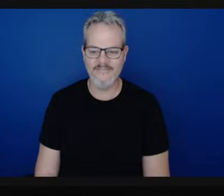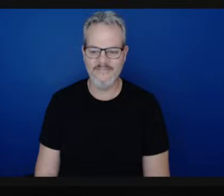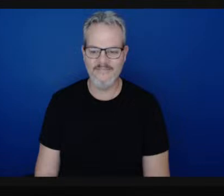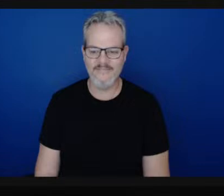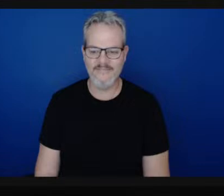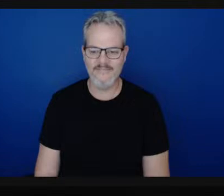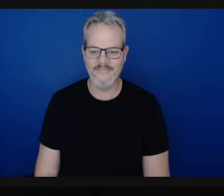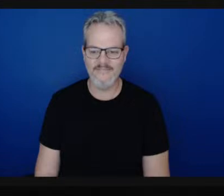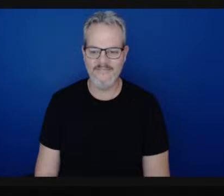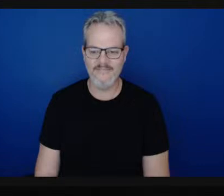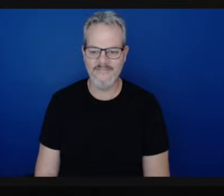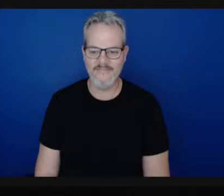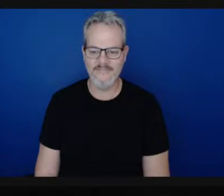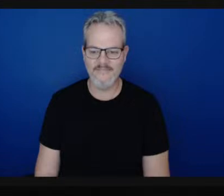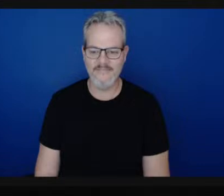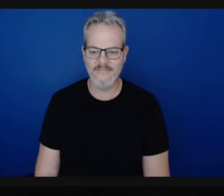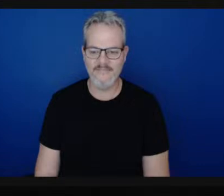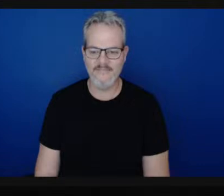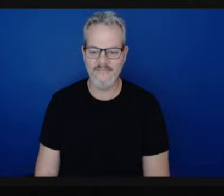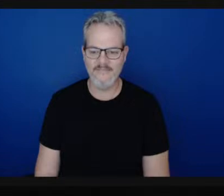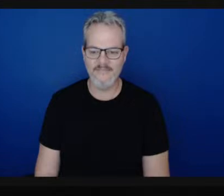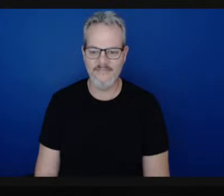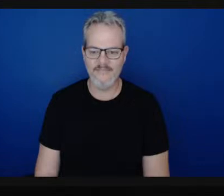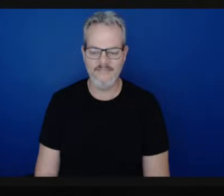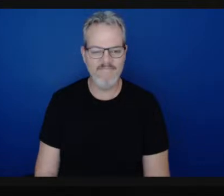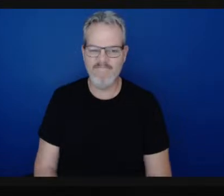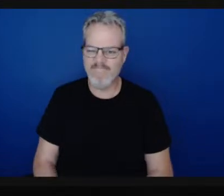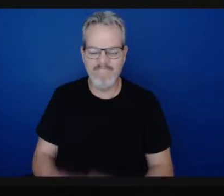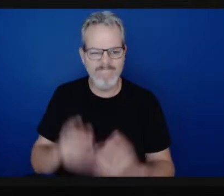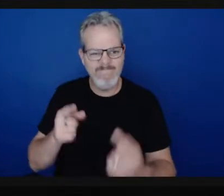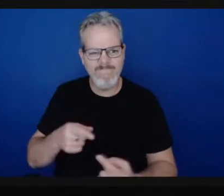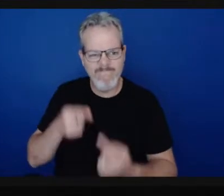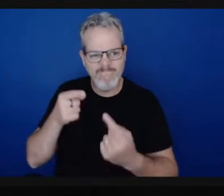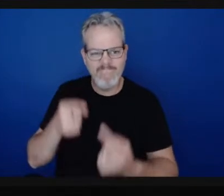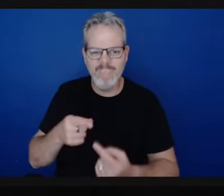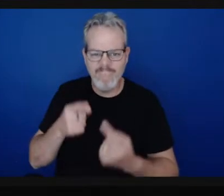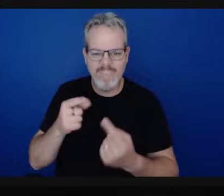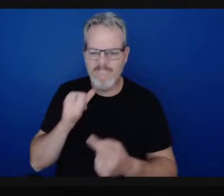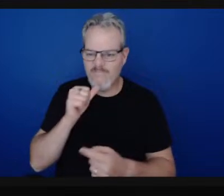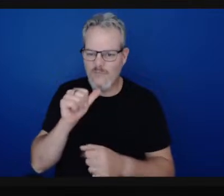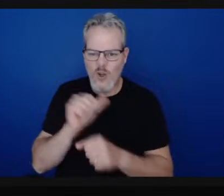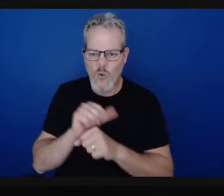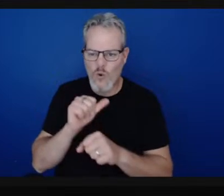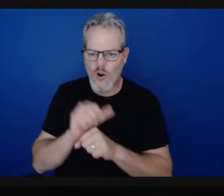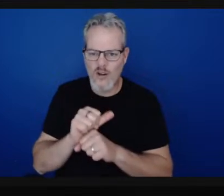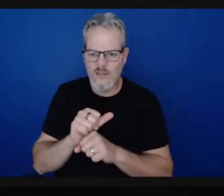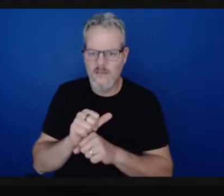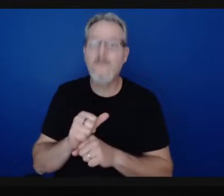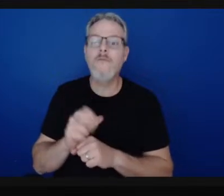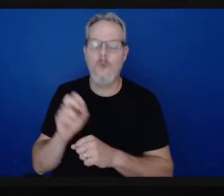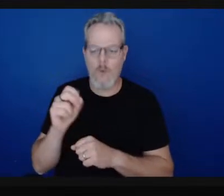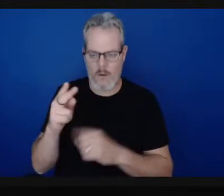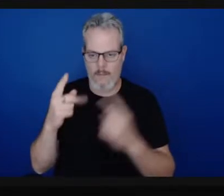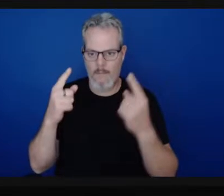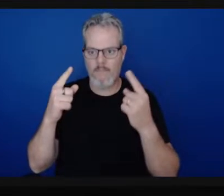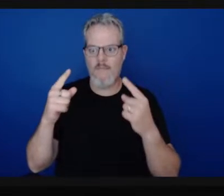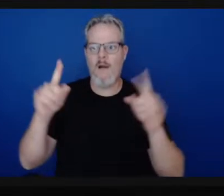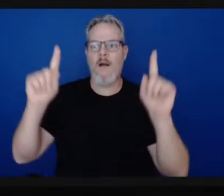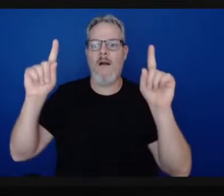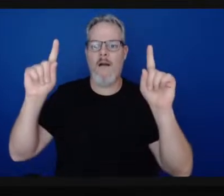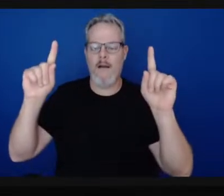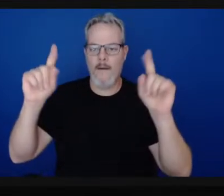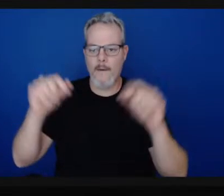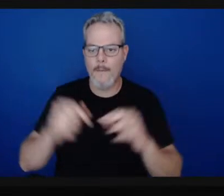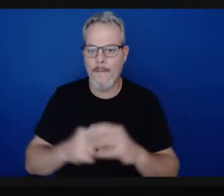No, it doesn't want to do it. Okay, let's do this. I'll pull this screen here in front. Oh no, there it goes. All right.